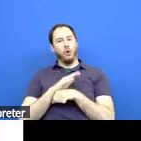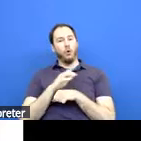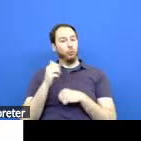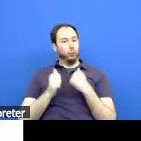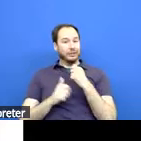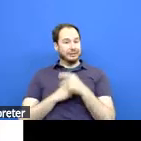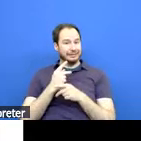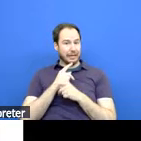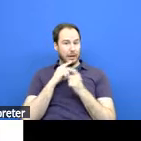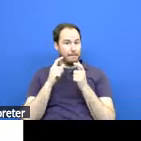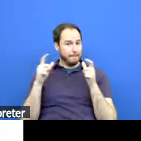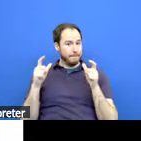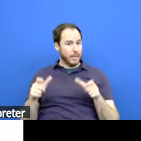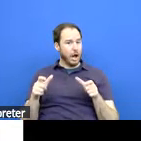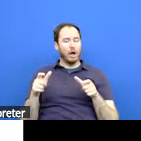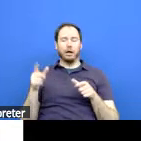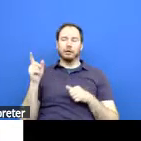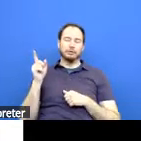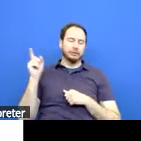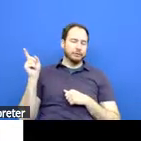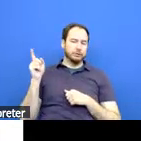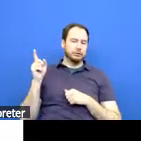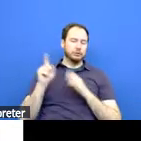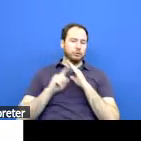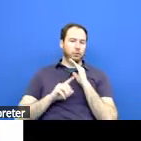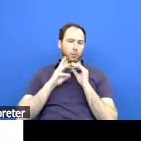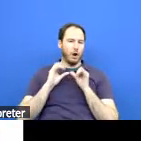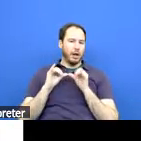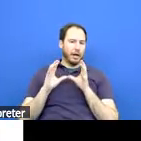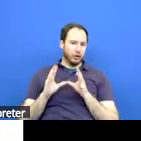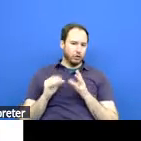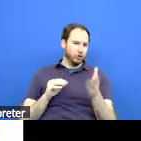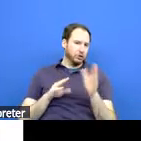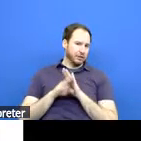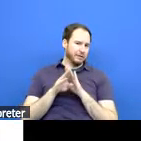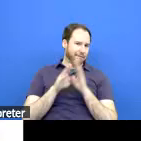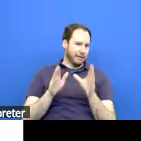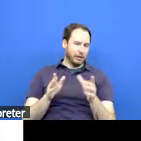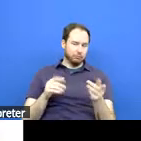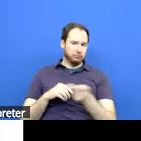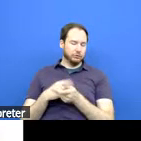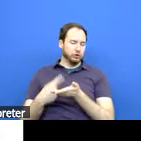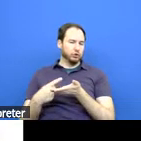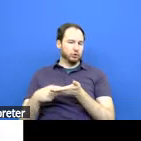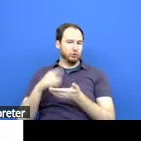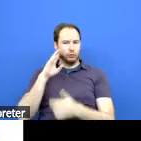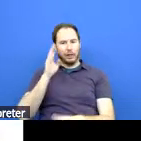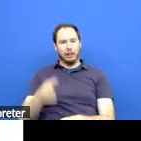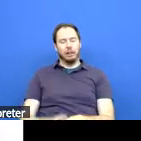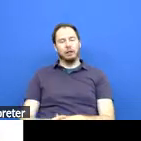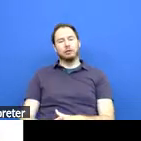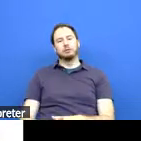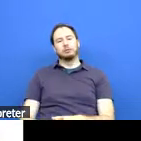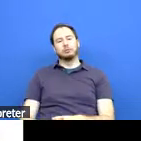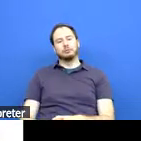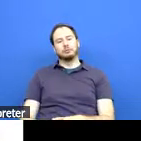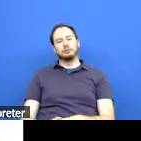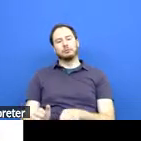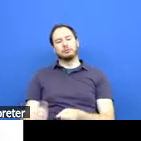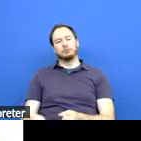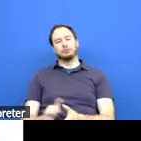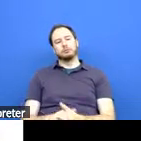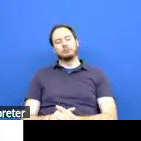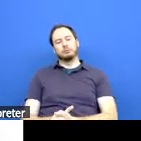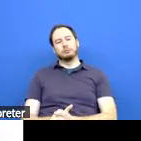those types will be made between the developer's engineers and the town's engineers. And again, they're going to take a look at how can